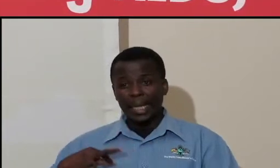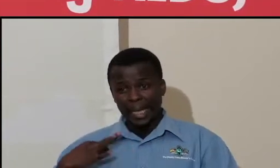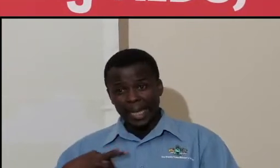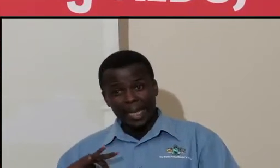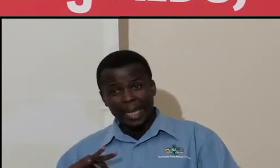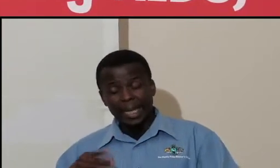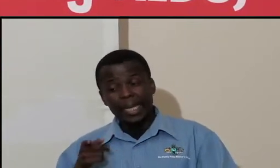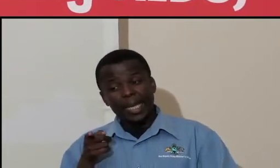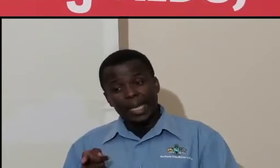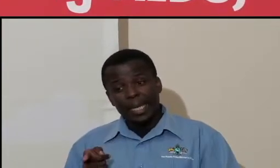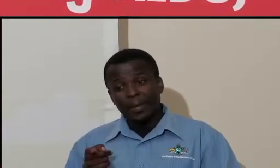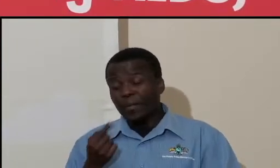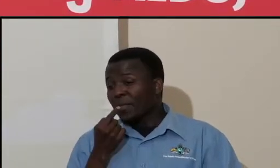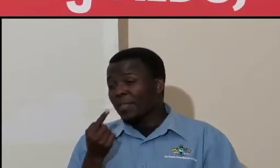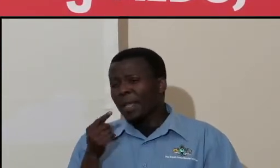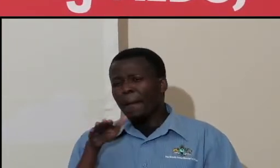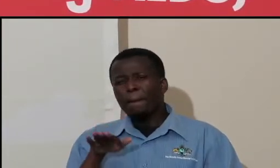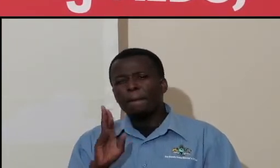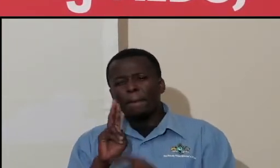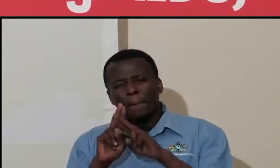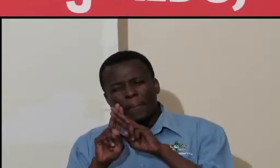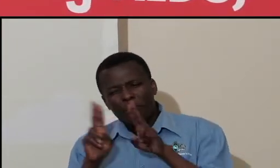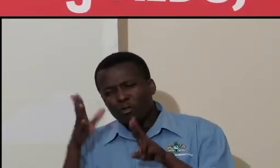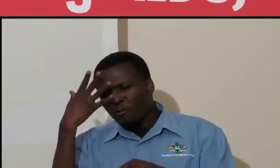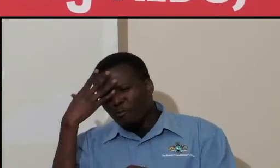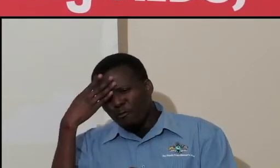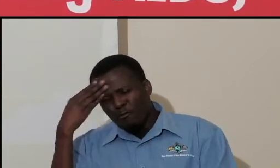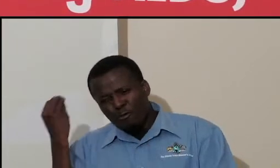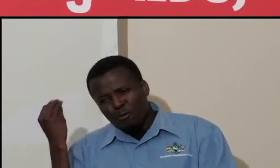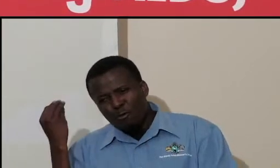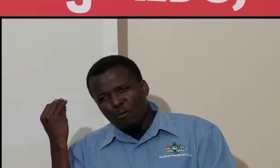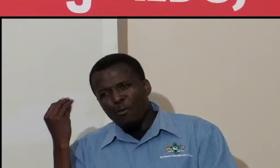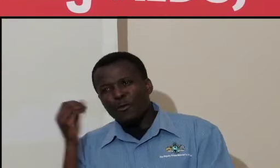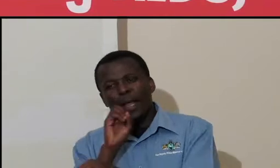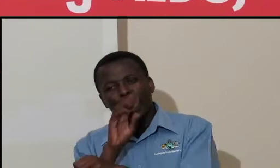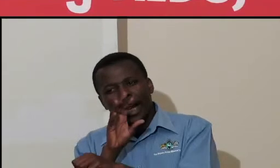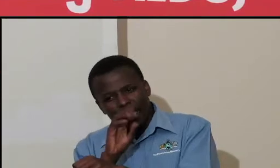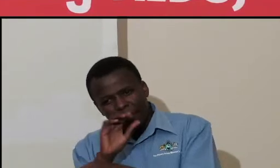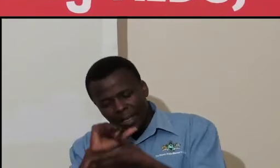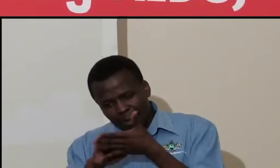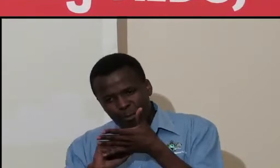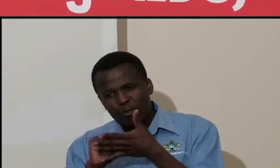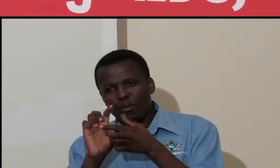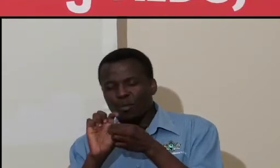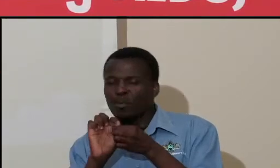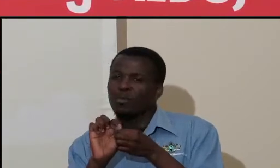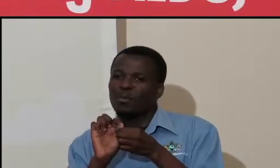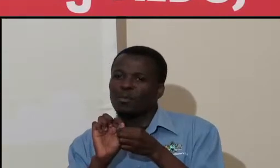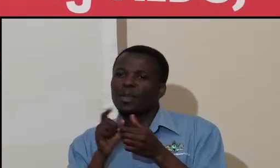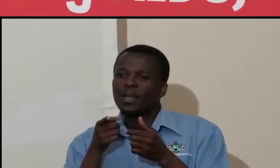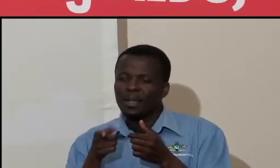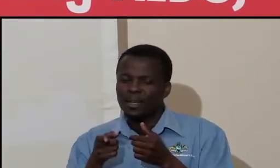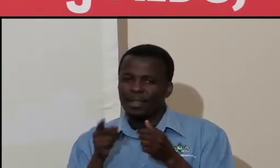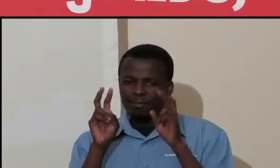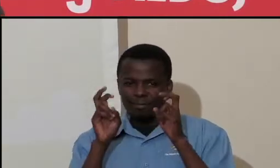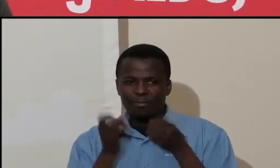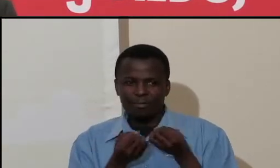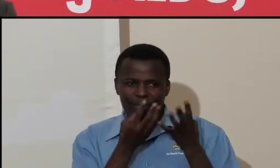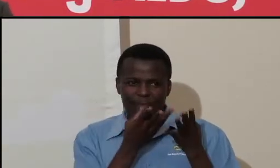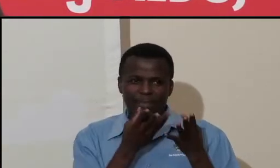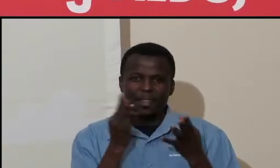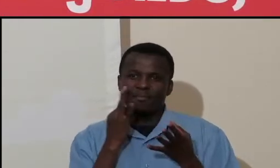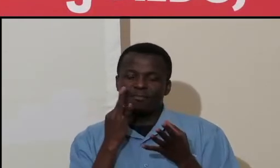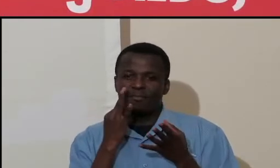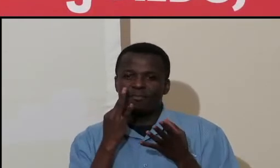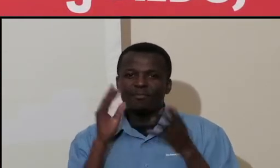and the message in this song that was dedicated to young people. Thank you very much. A round